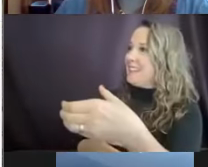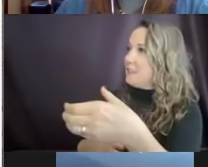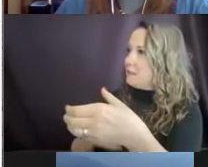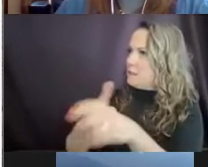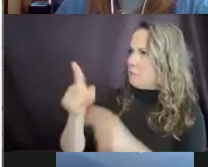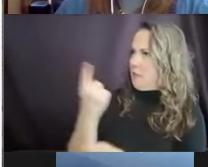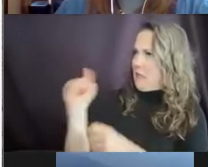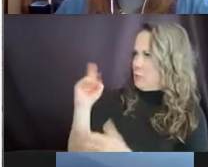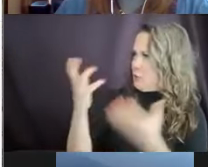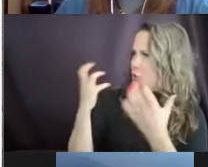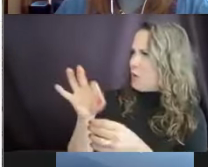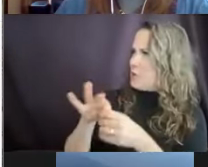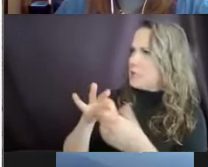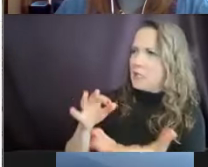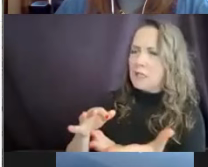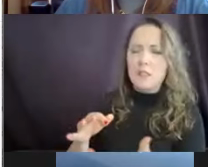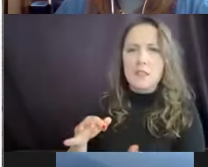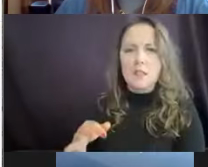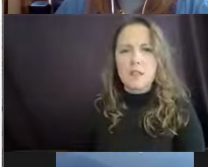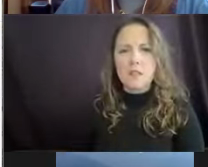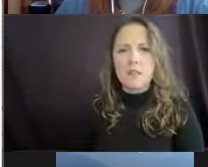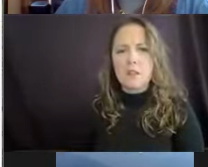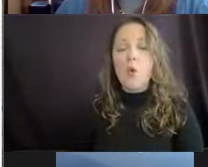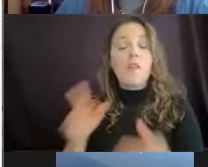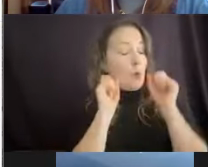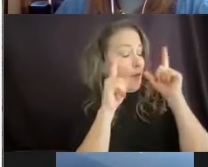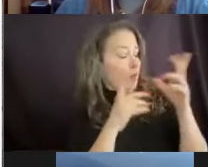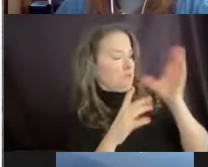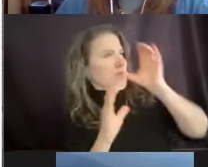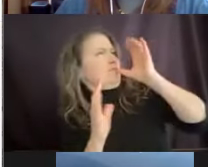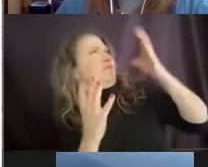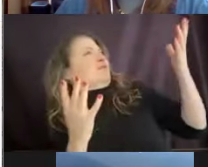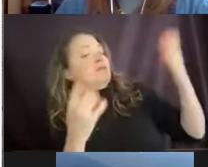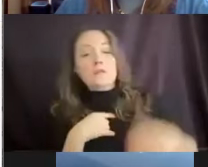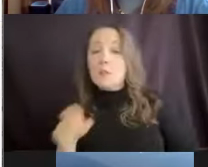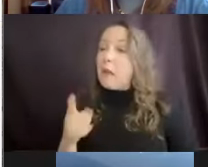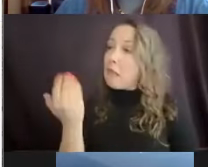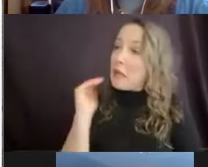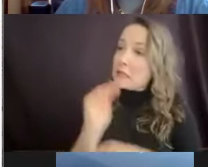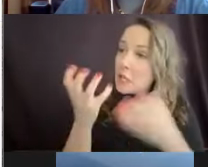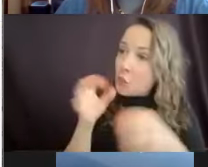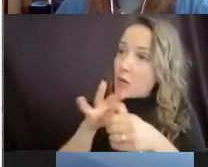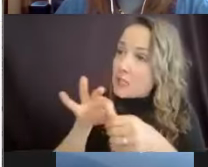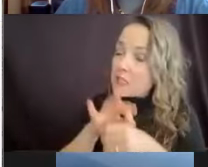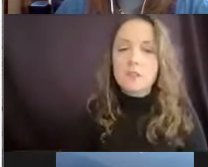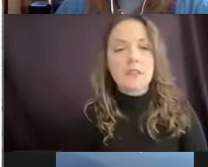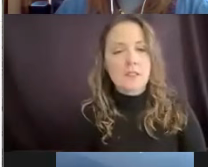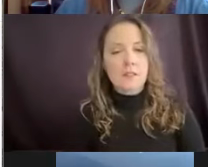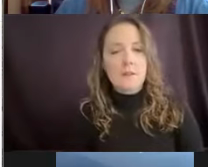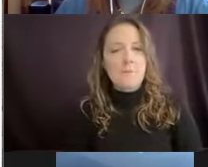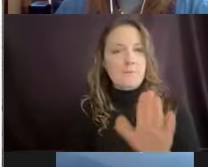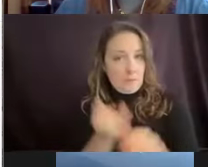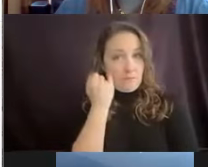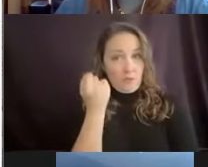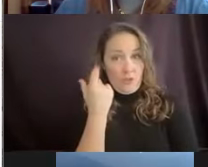tea last week," or to wake up to find you pouring tea down their throat, going, "But you wanted tea last night." If you can understand how completely